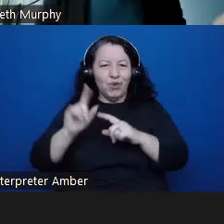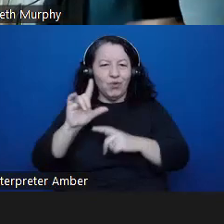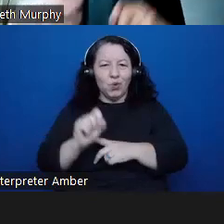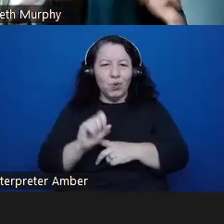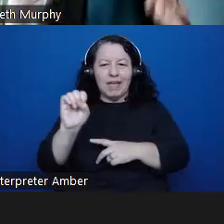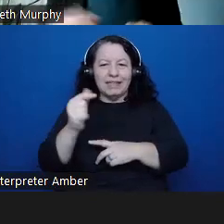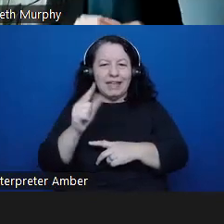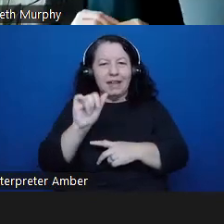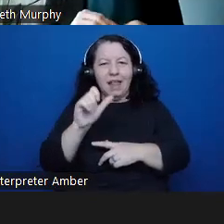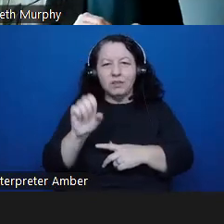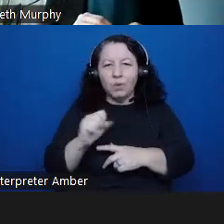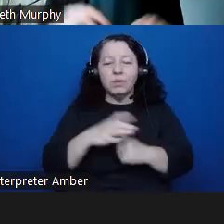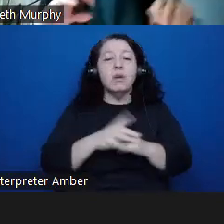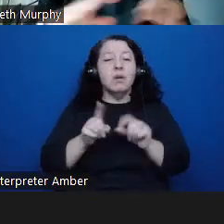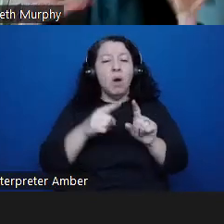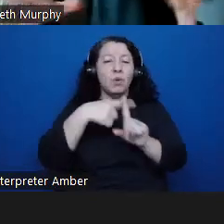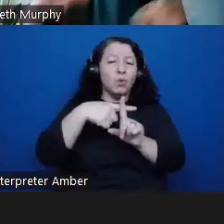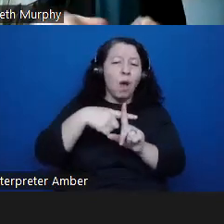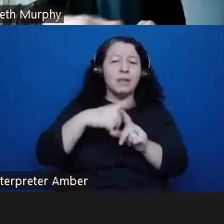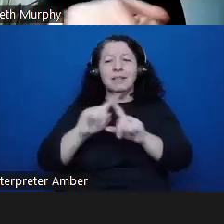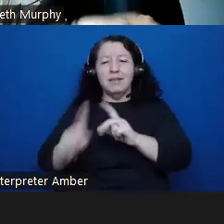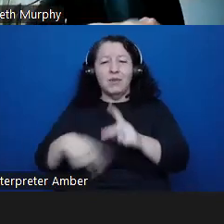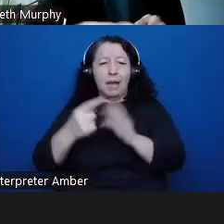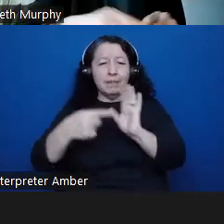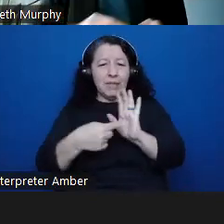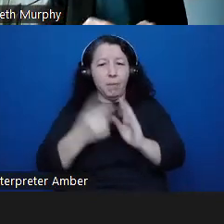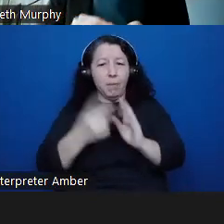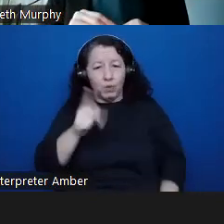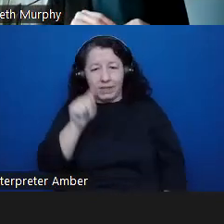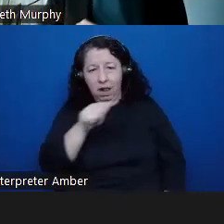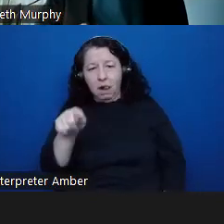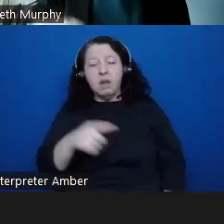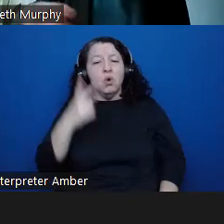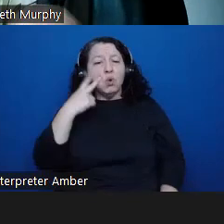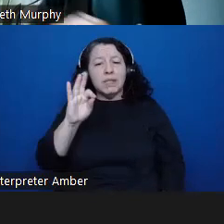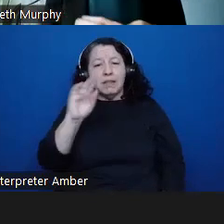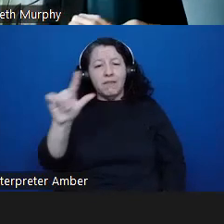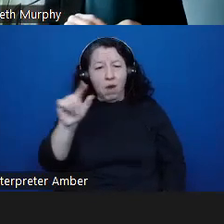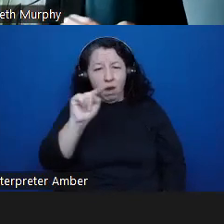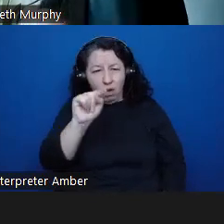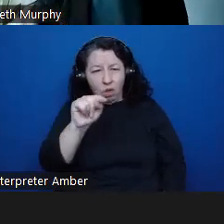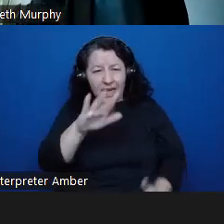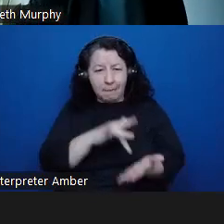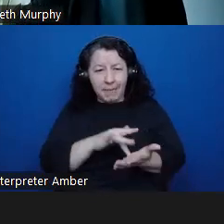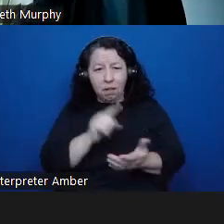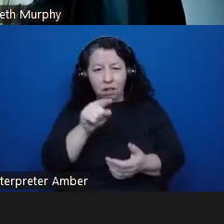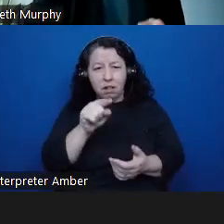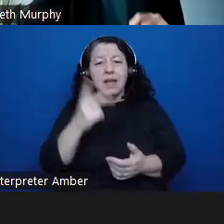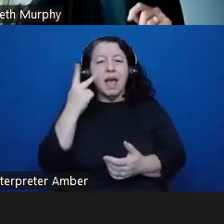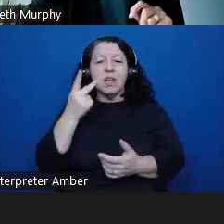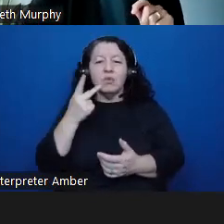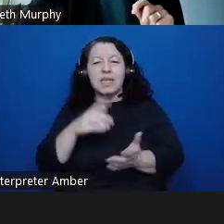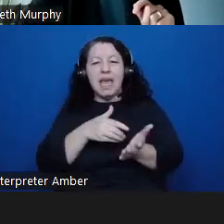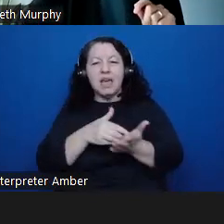also, crosses and these types of symbols. And you can see the funnel here in the middle and a scraper tool on the right.